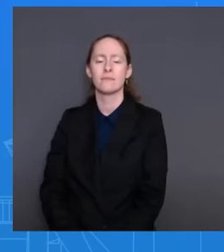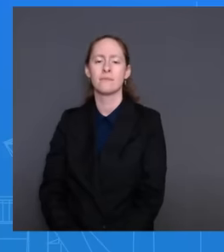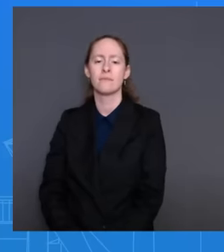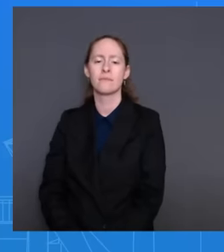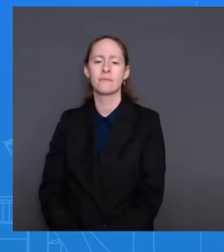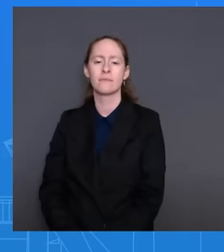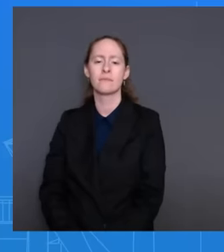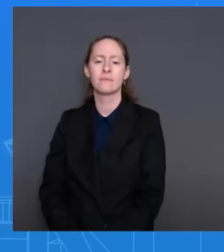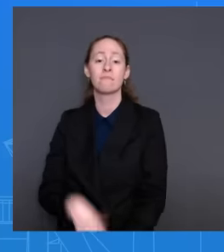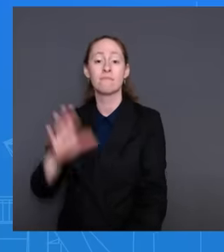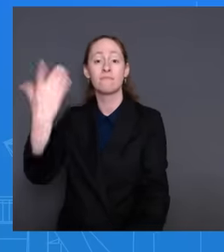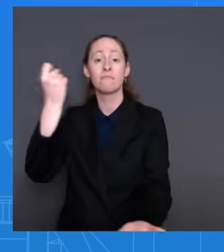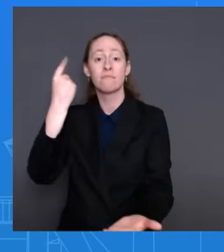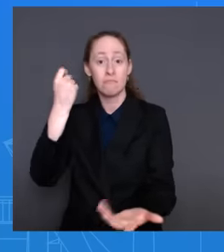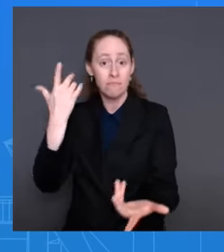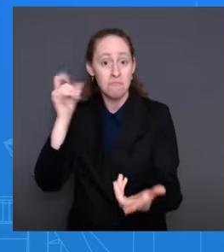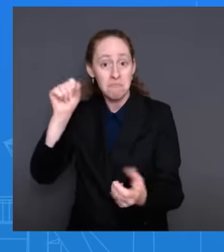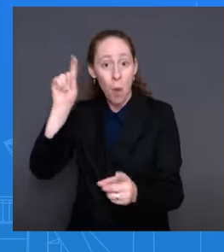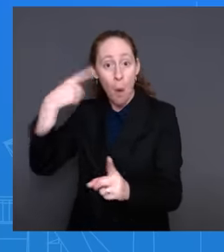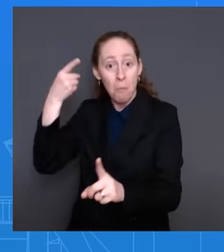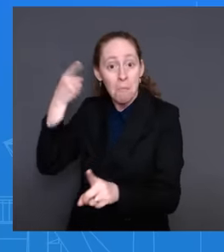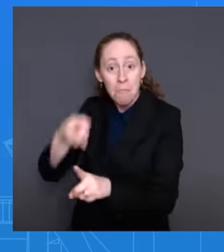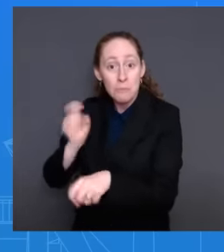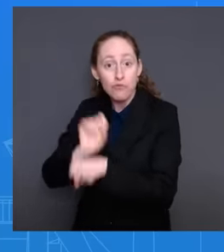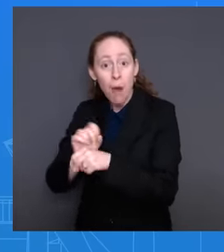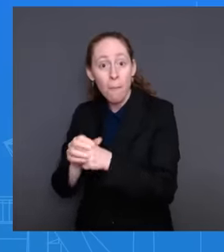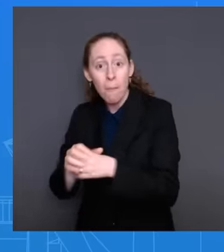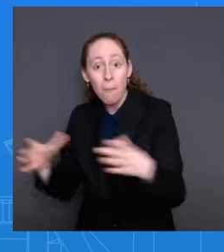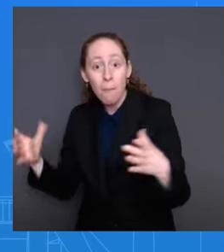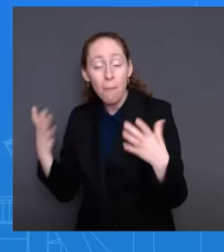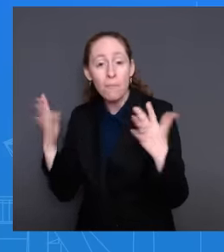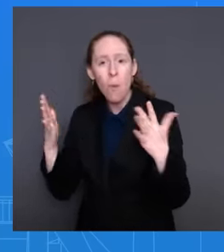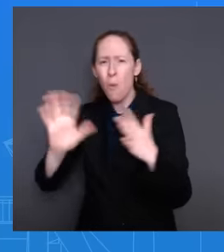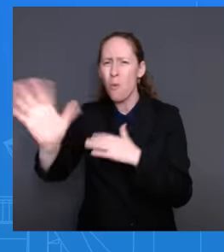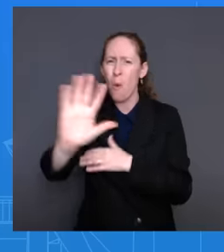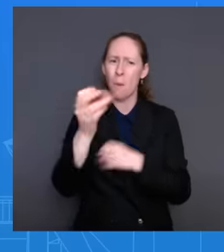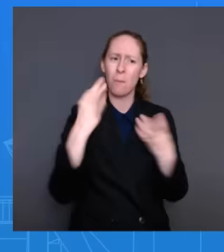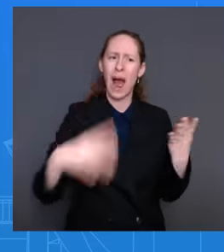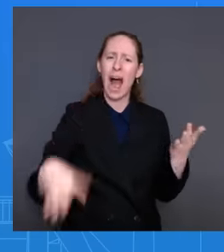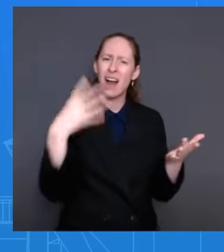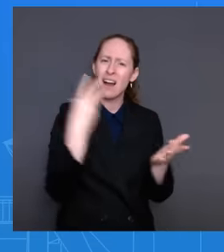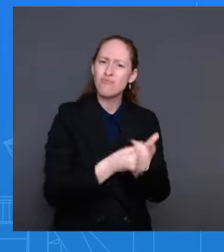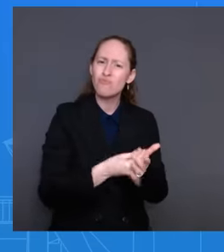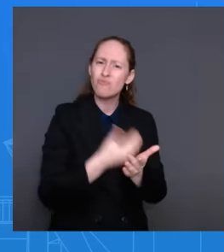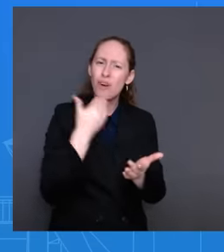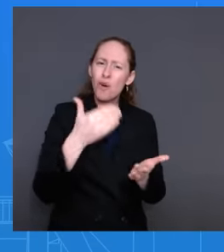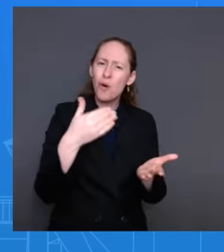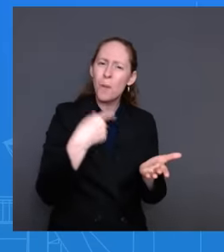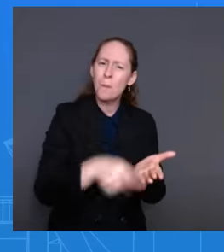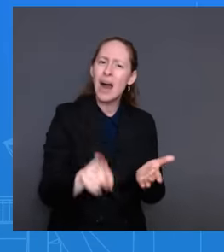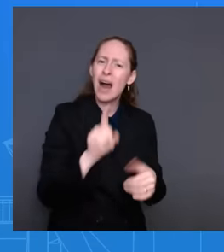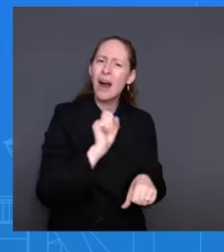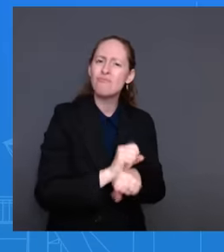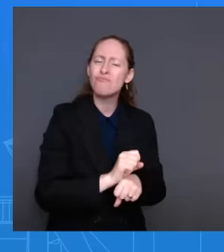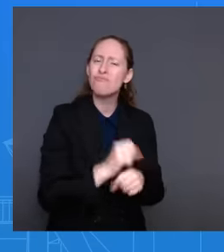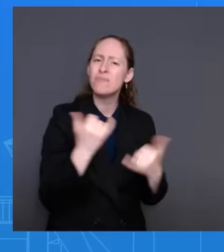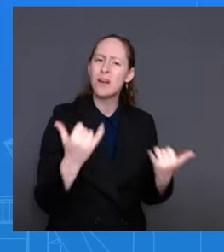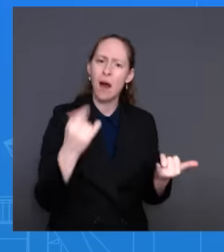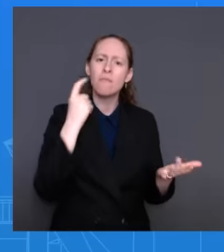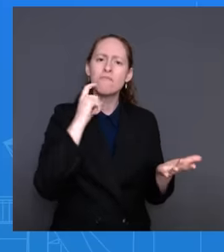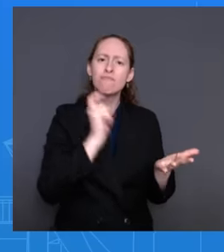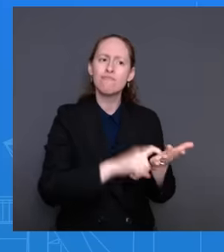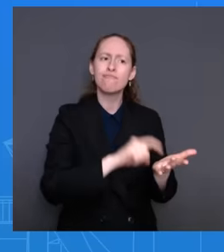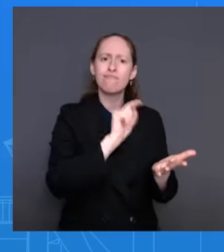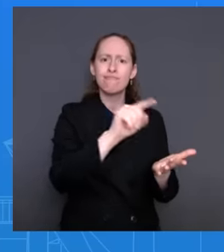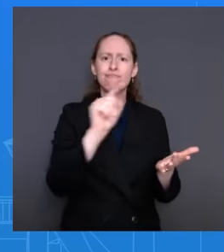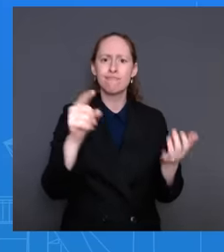with better pay for millions of Americans, but it is also pulling more people into the labor force. And in fact, we've